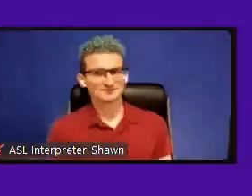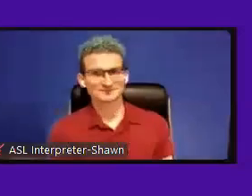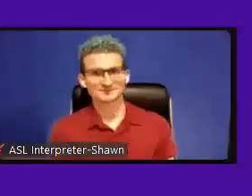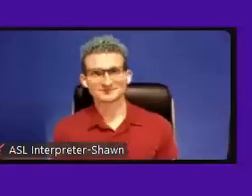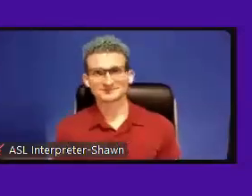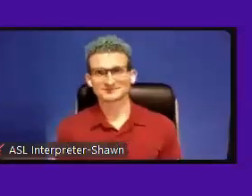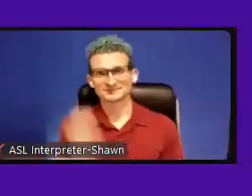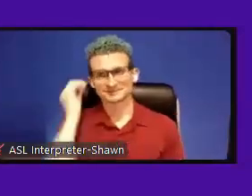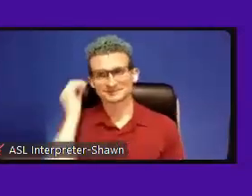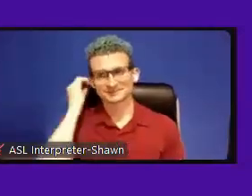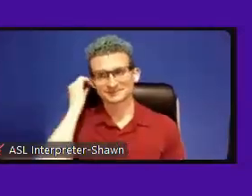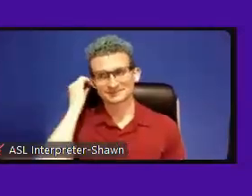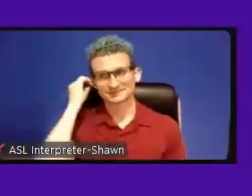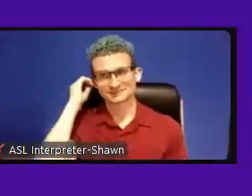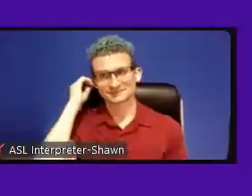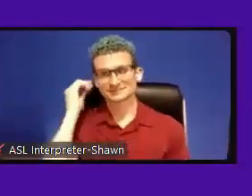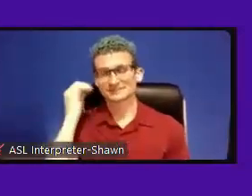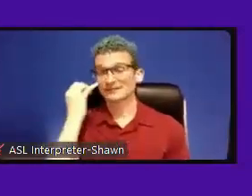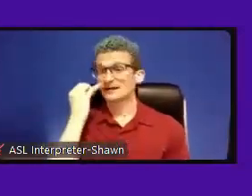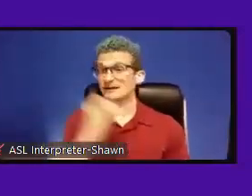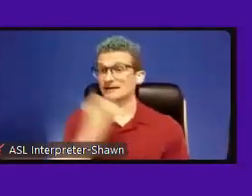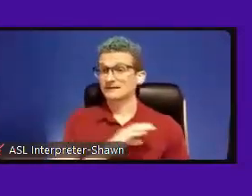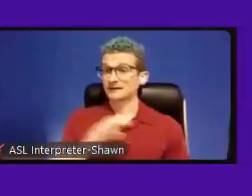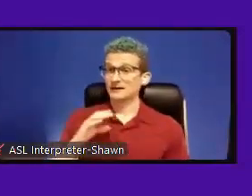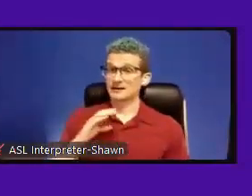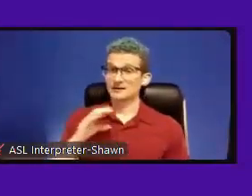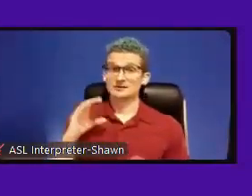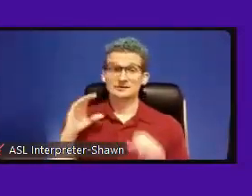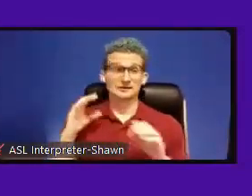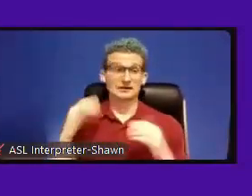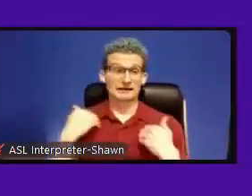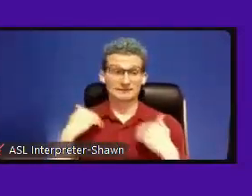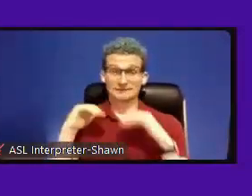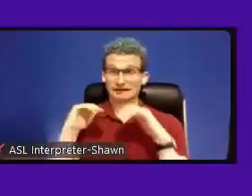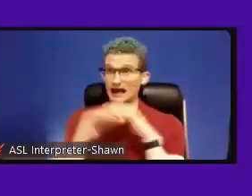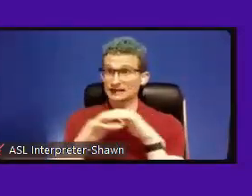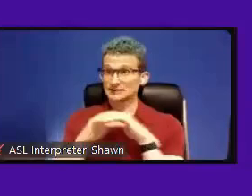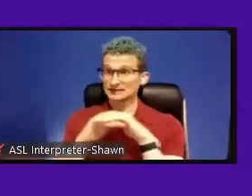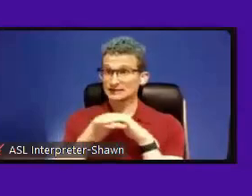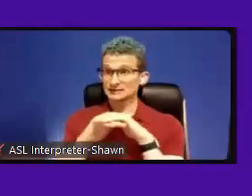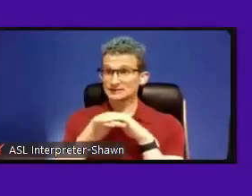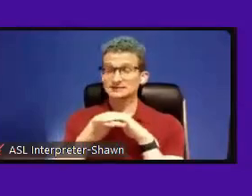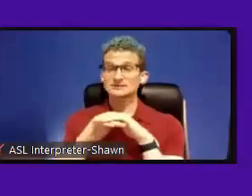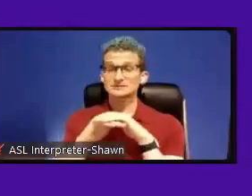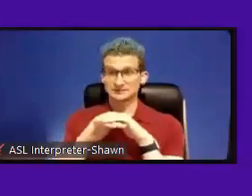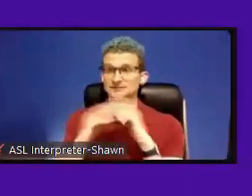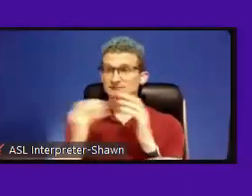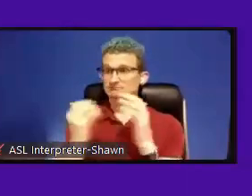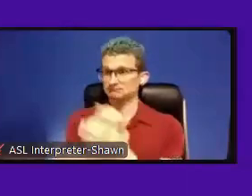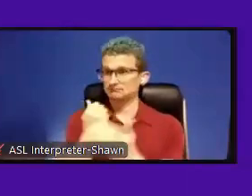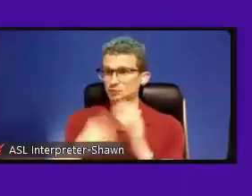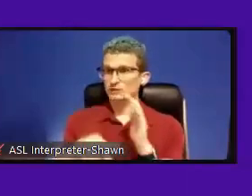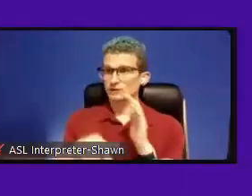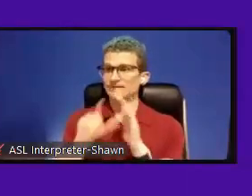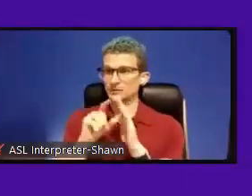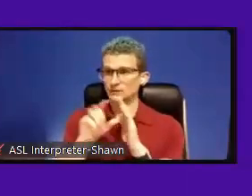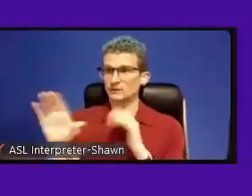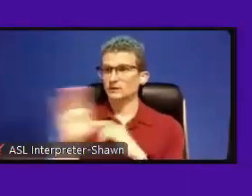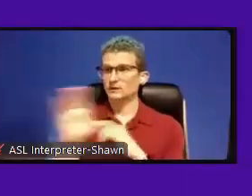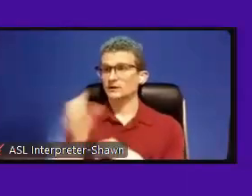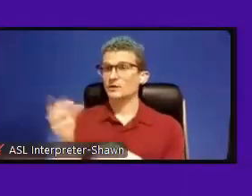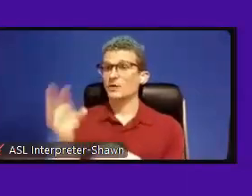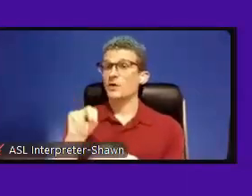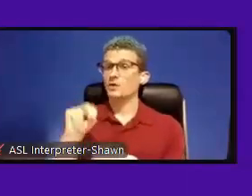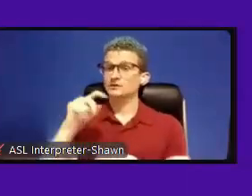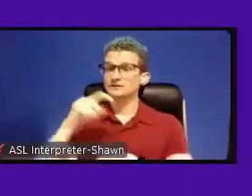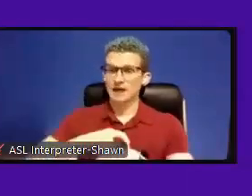And if council has access, make sure that you go ahead and review that on your own time, jot down questions, grab the email